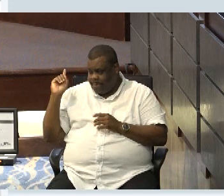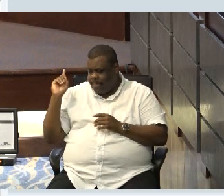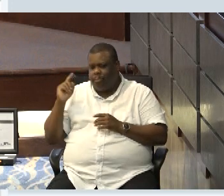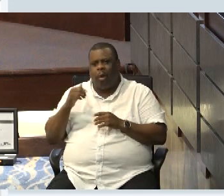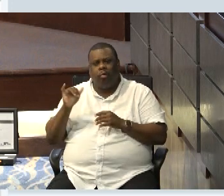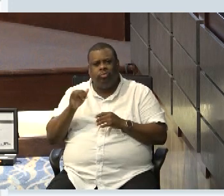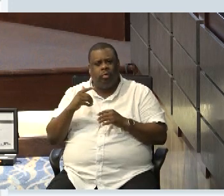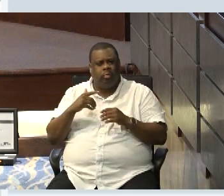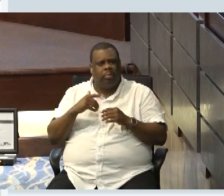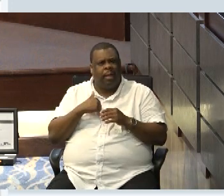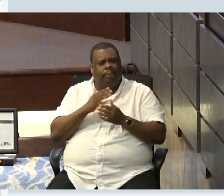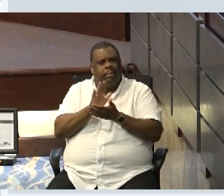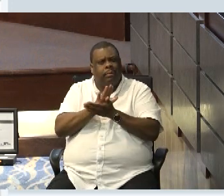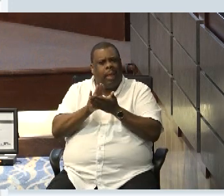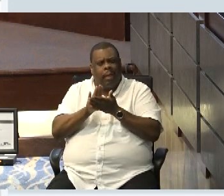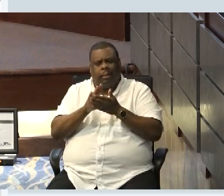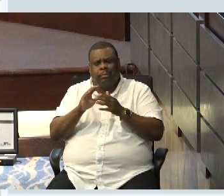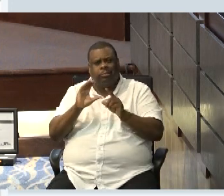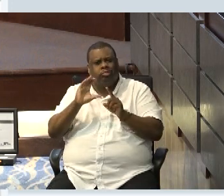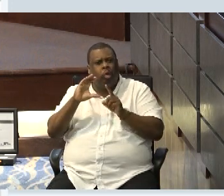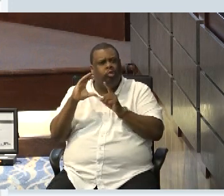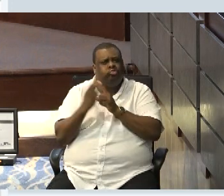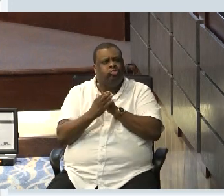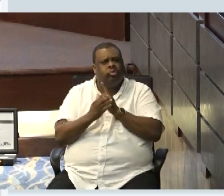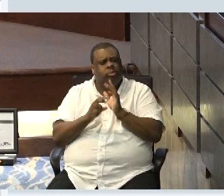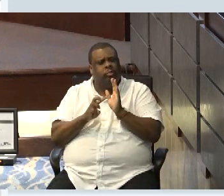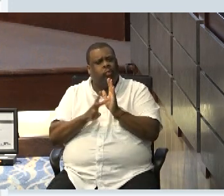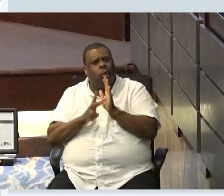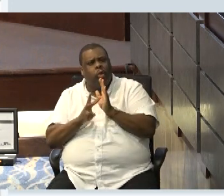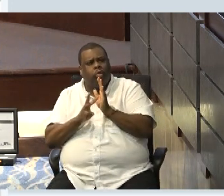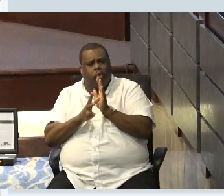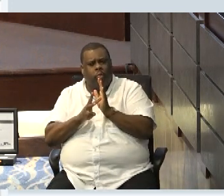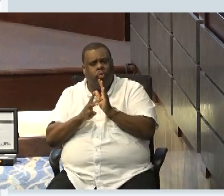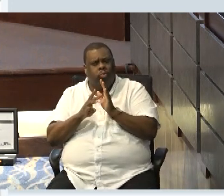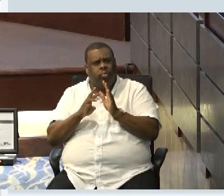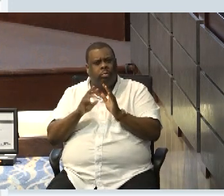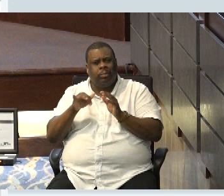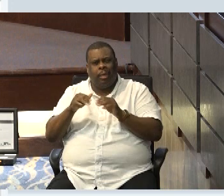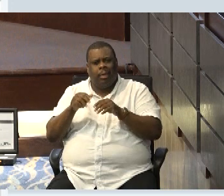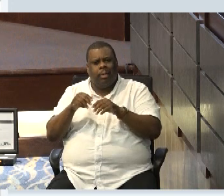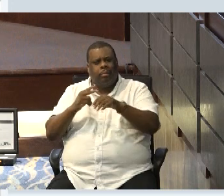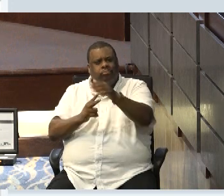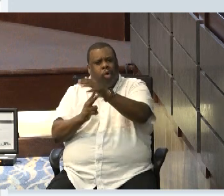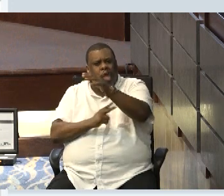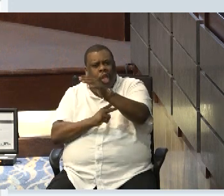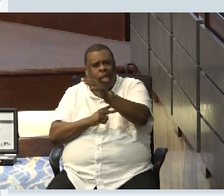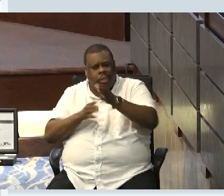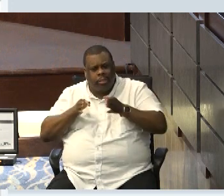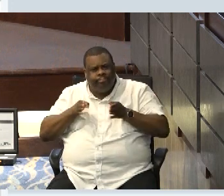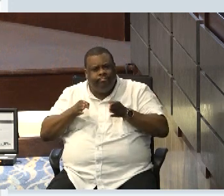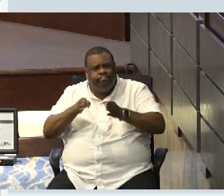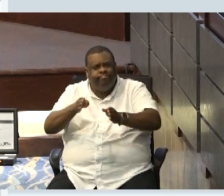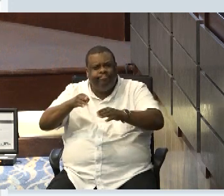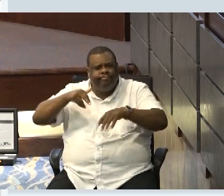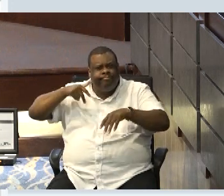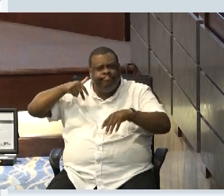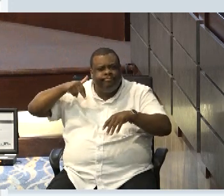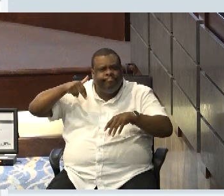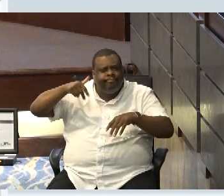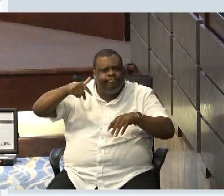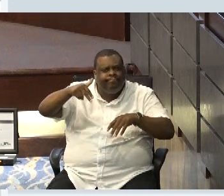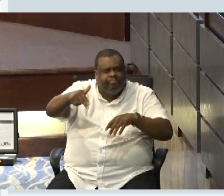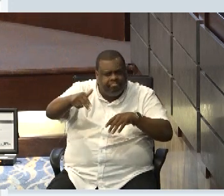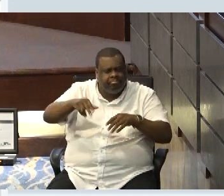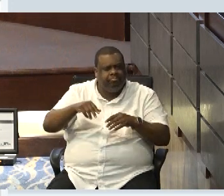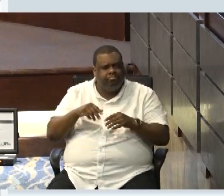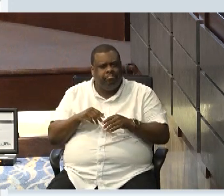cultural events that are centered in this area at Indian Spring Park and at the Suspension Bridge, but we want to expand that lifestyle